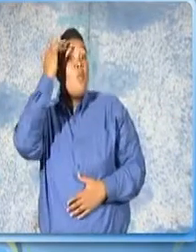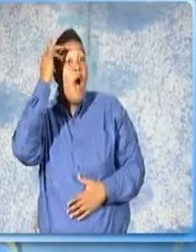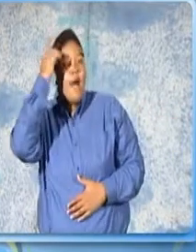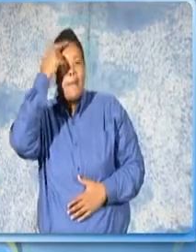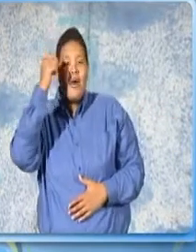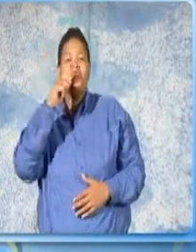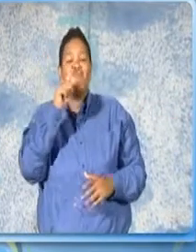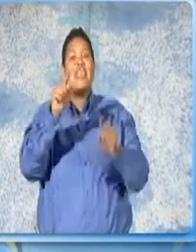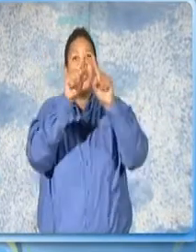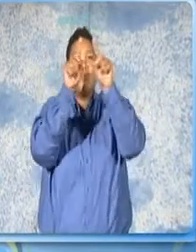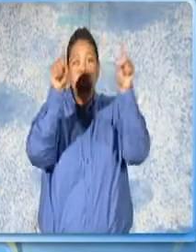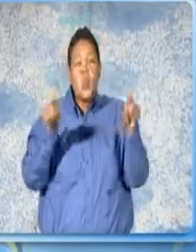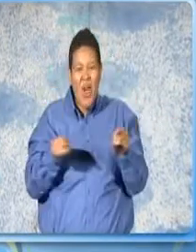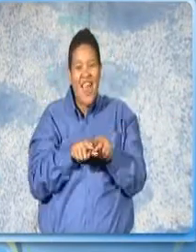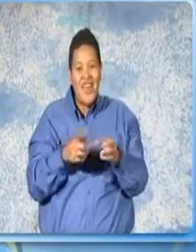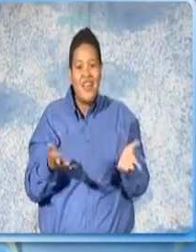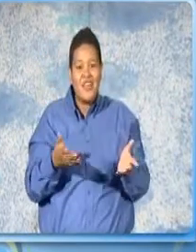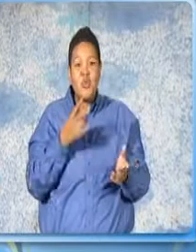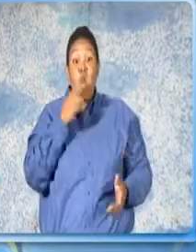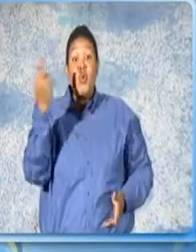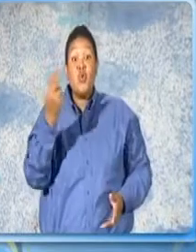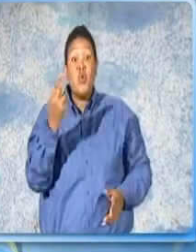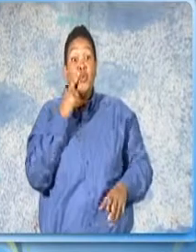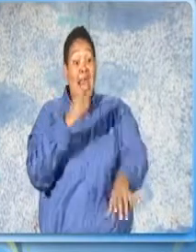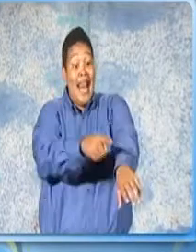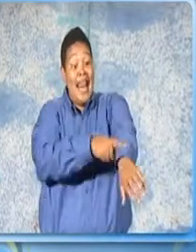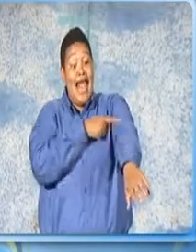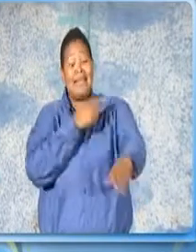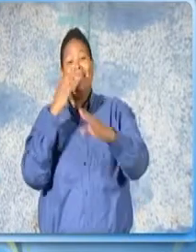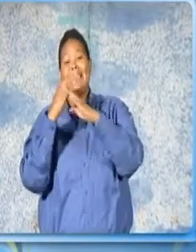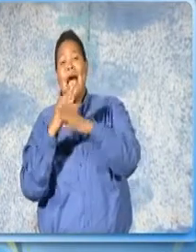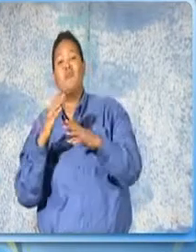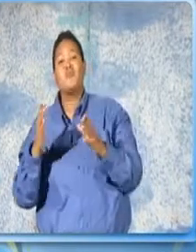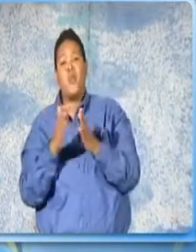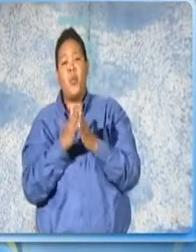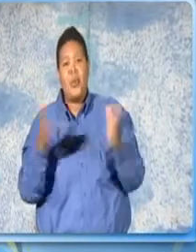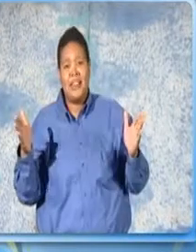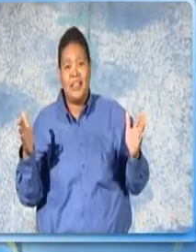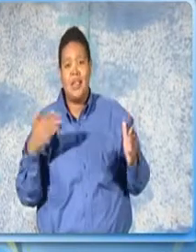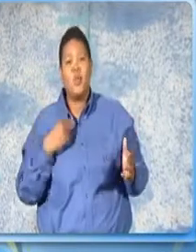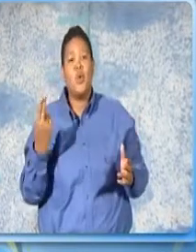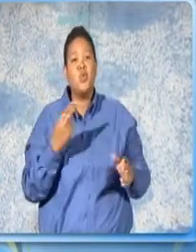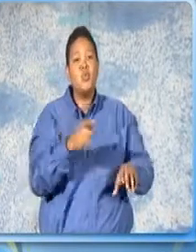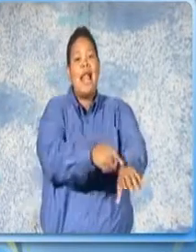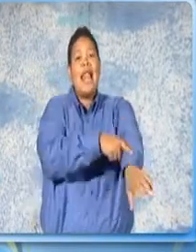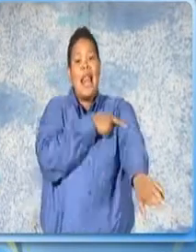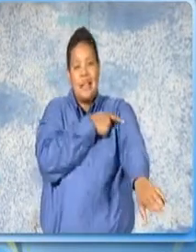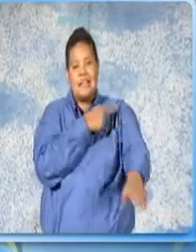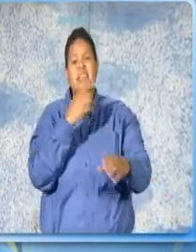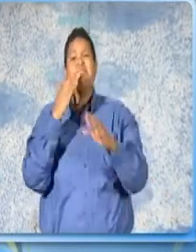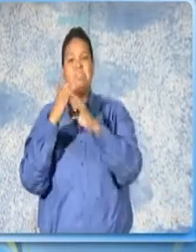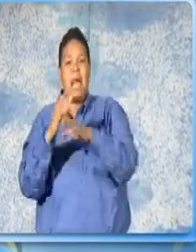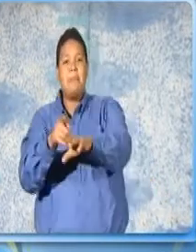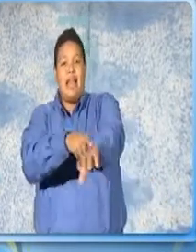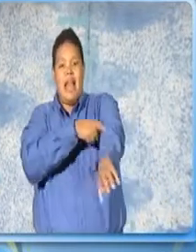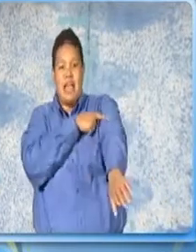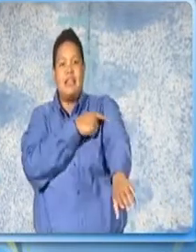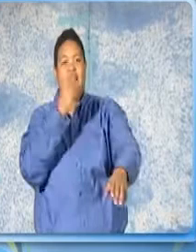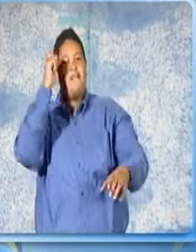a square, and so instead of using length times width, we use length times length as the formula.